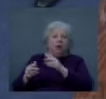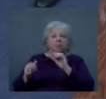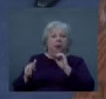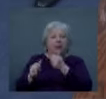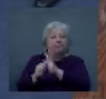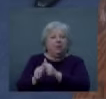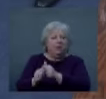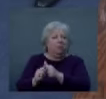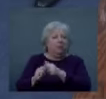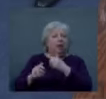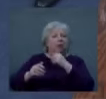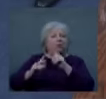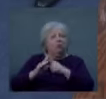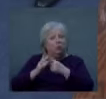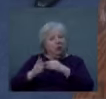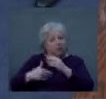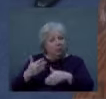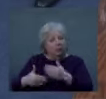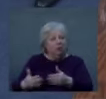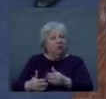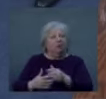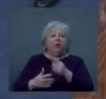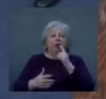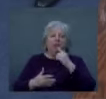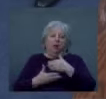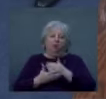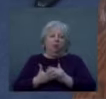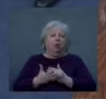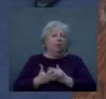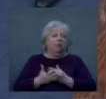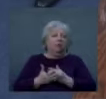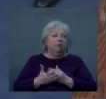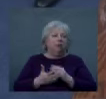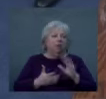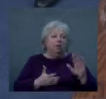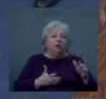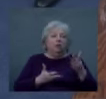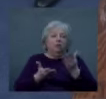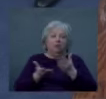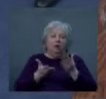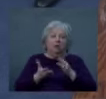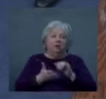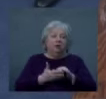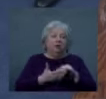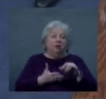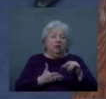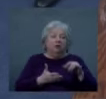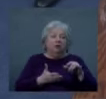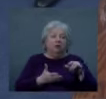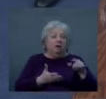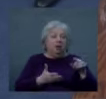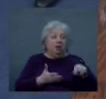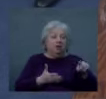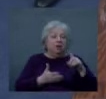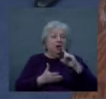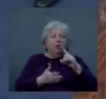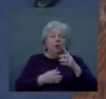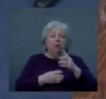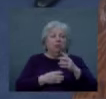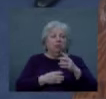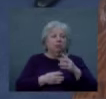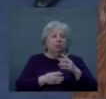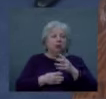along. I believe part of their services that they intend to render is to also receive